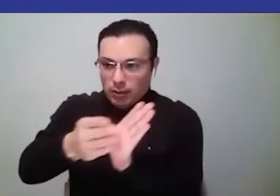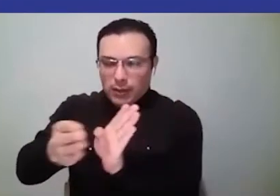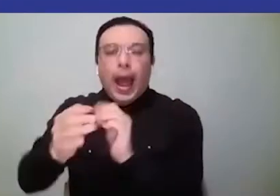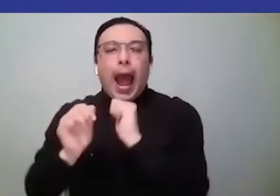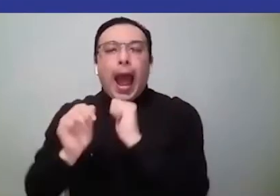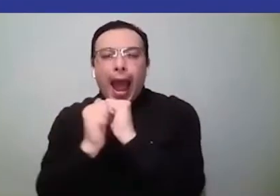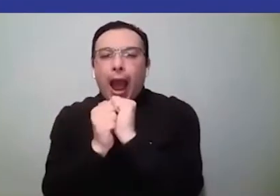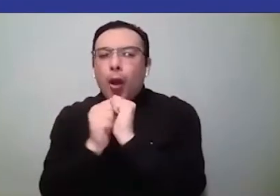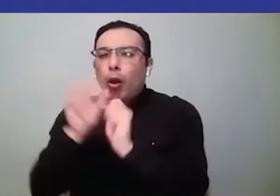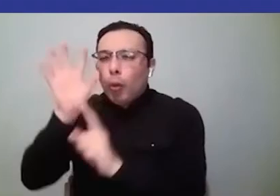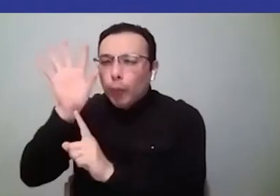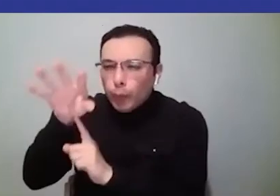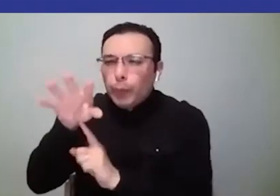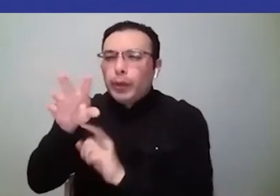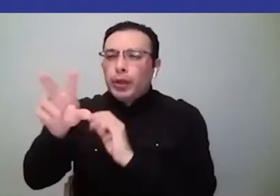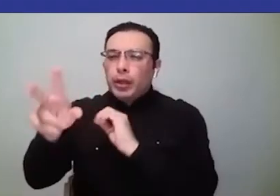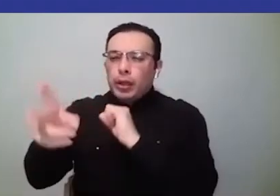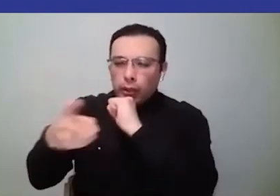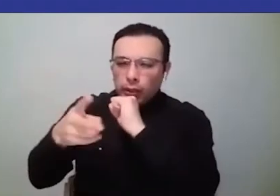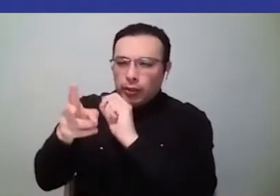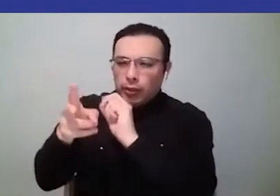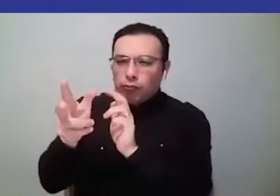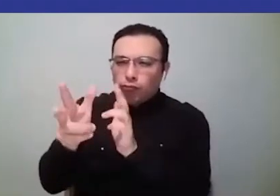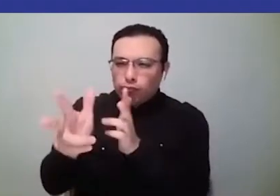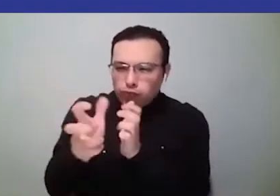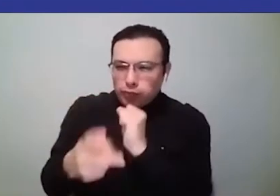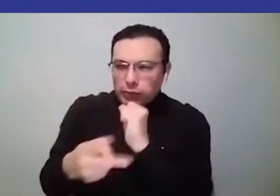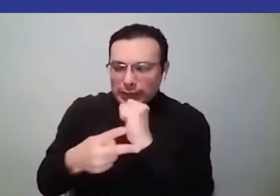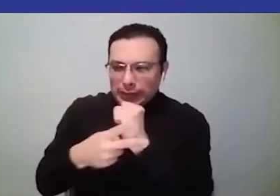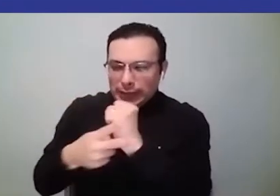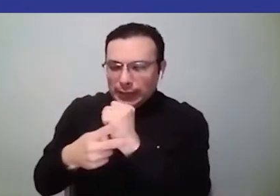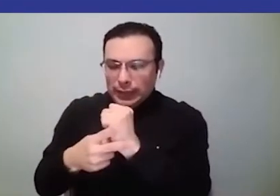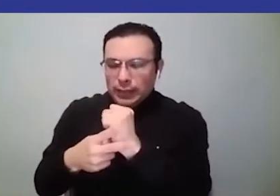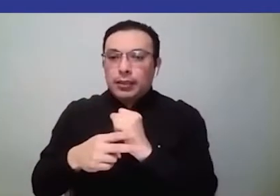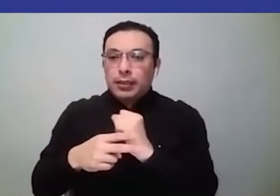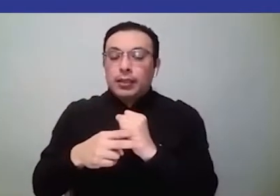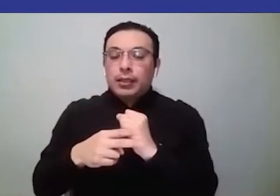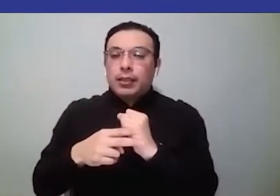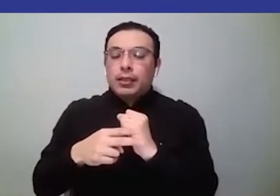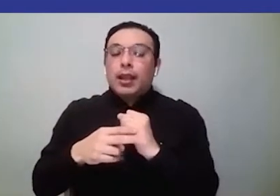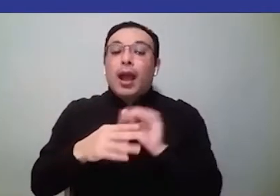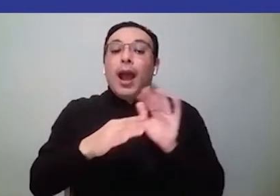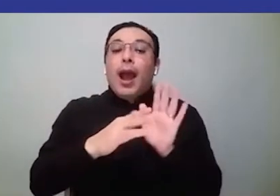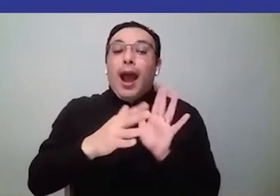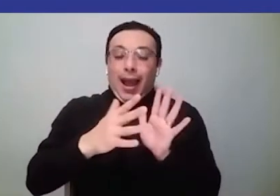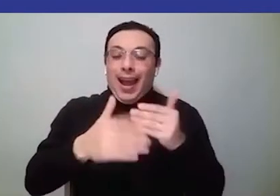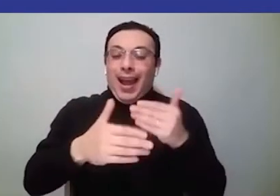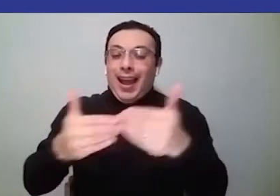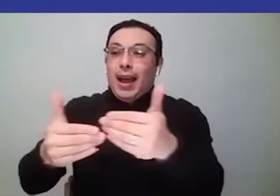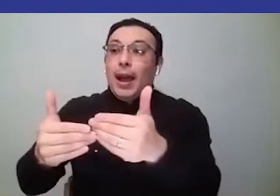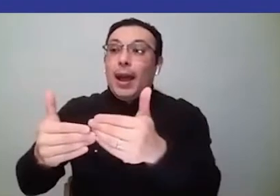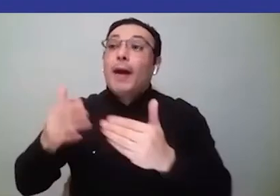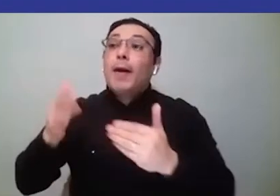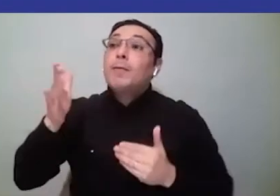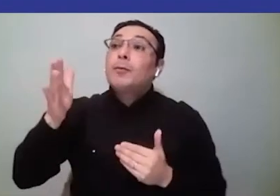in futures it can also return home. Like how do we